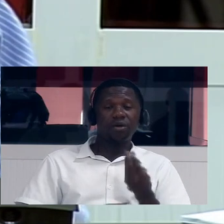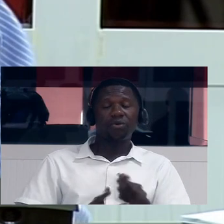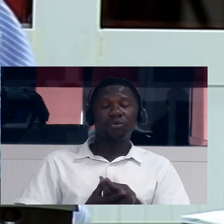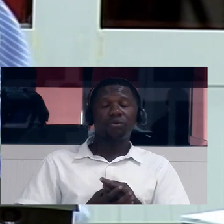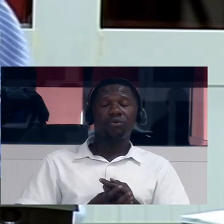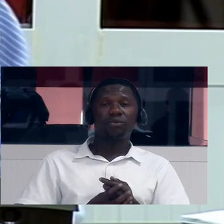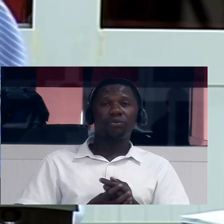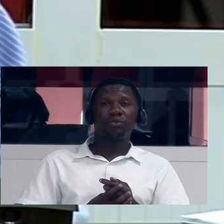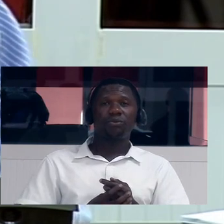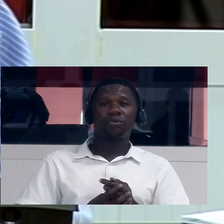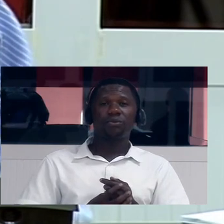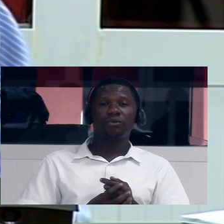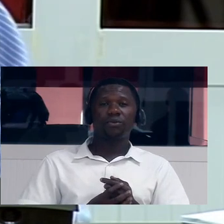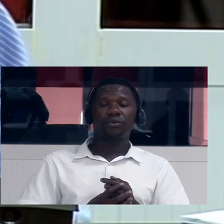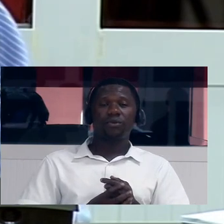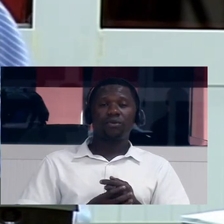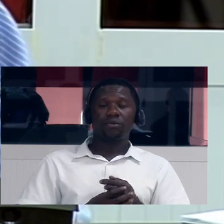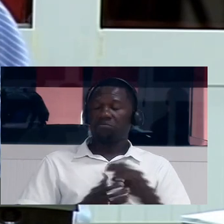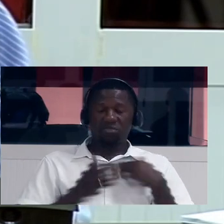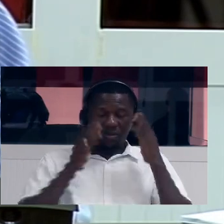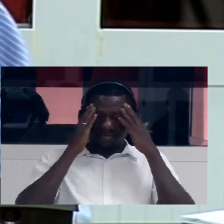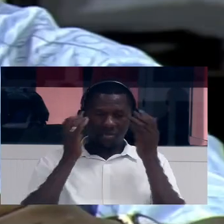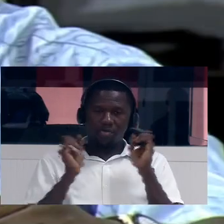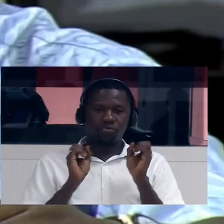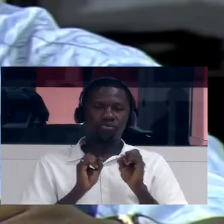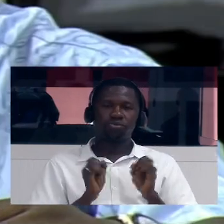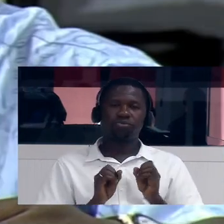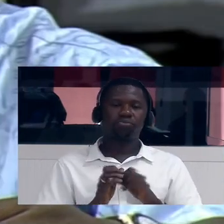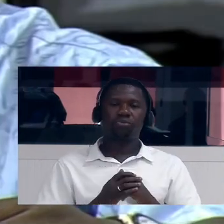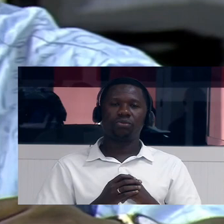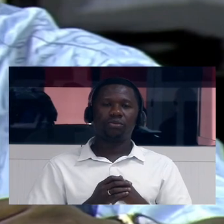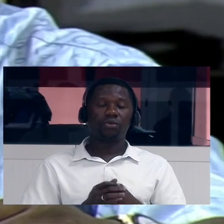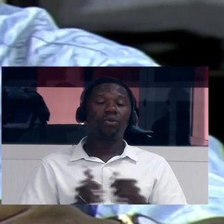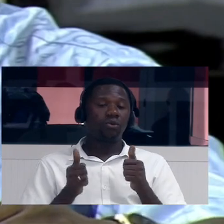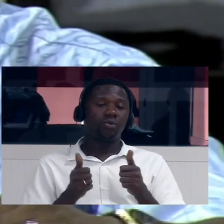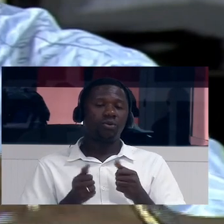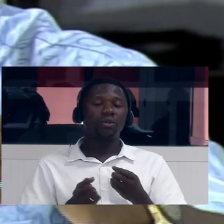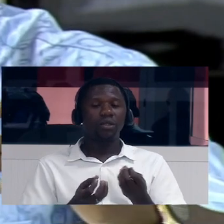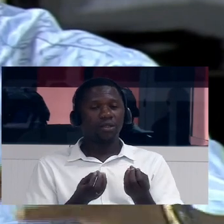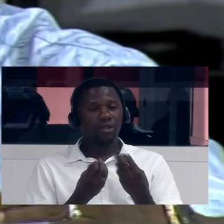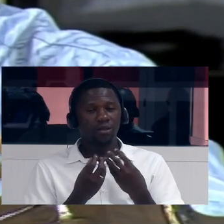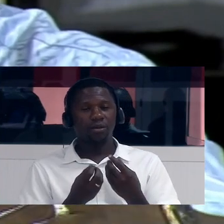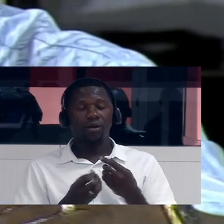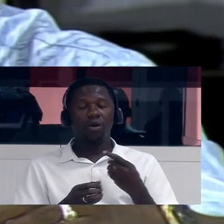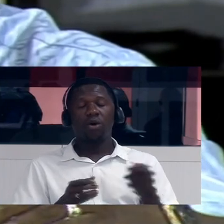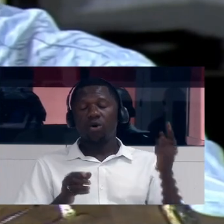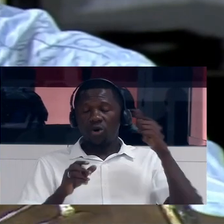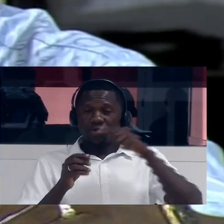Not that I'm aware of. Good. So tell us about the, up to